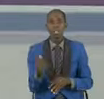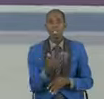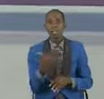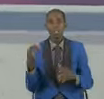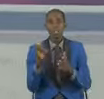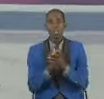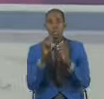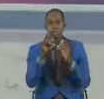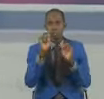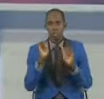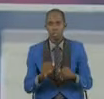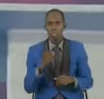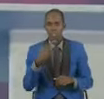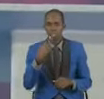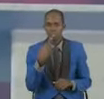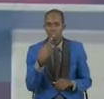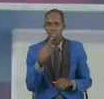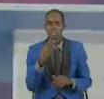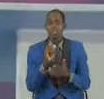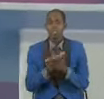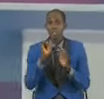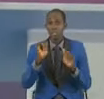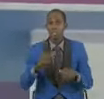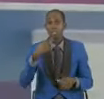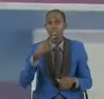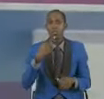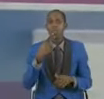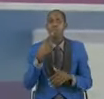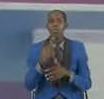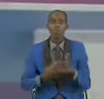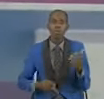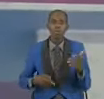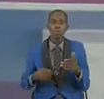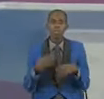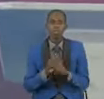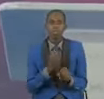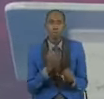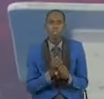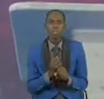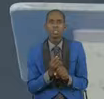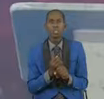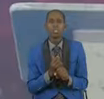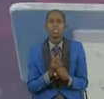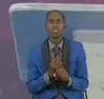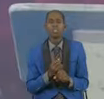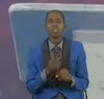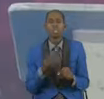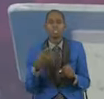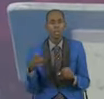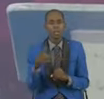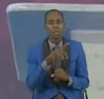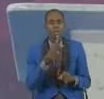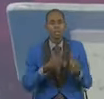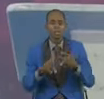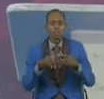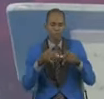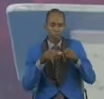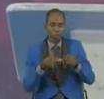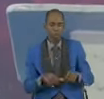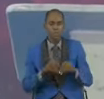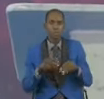what sustained them, what made them to remain the way they ought to remain, in